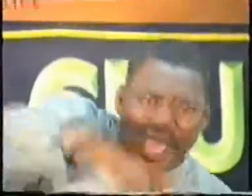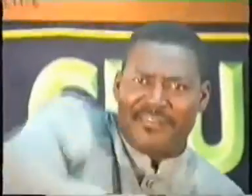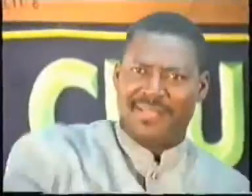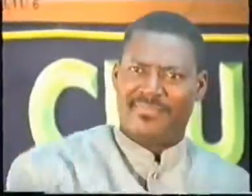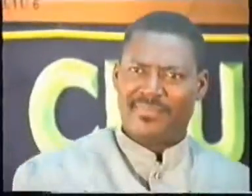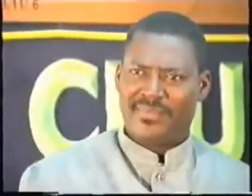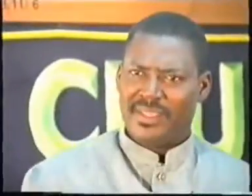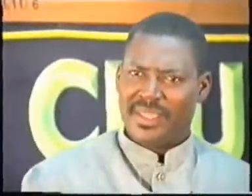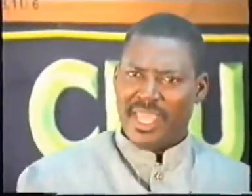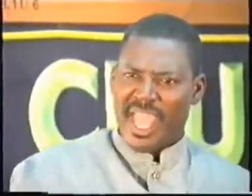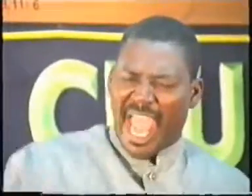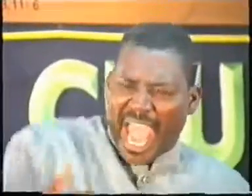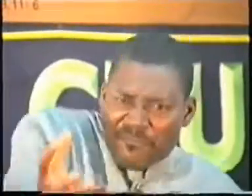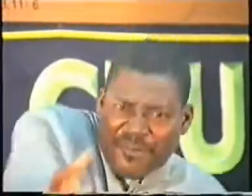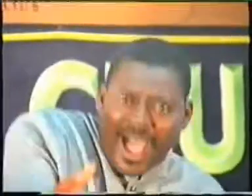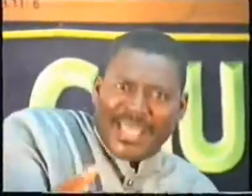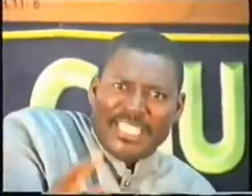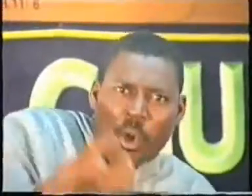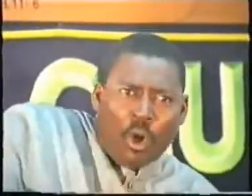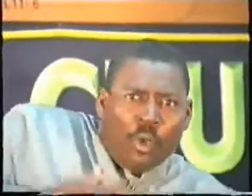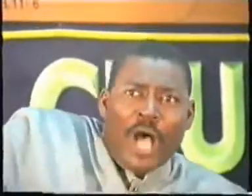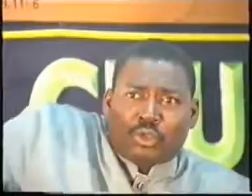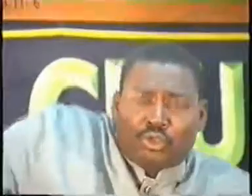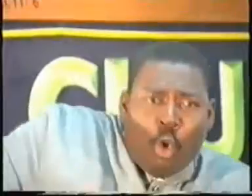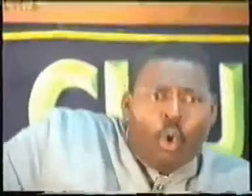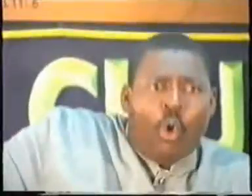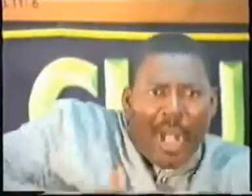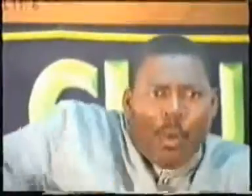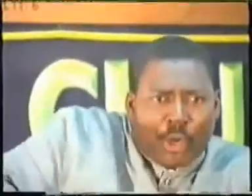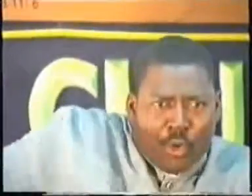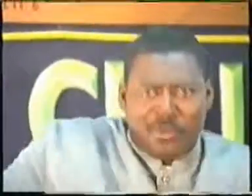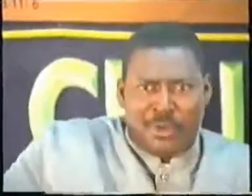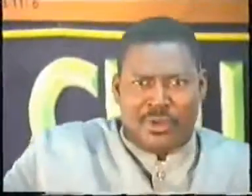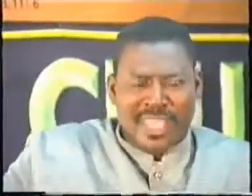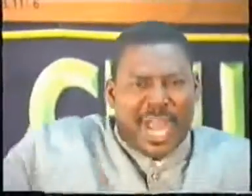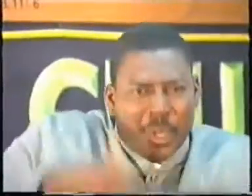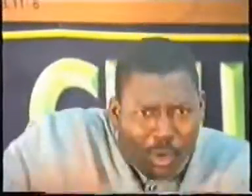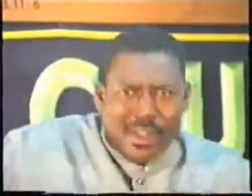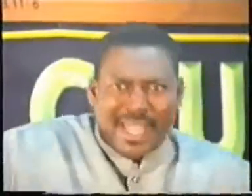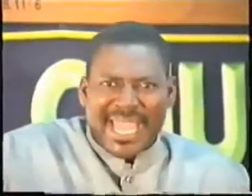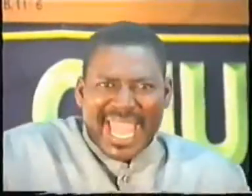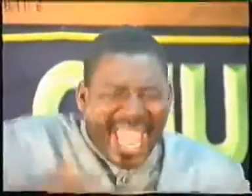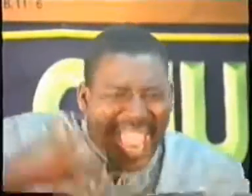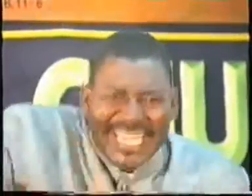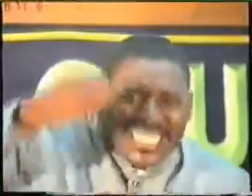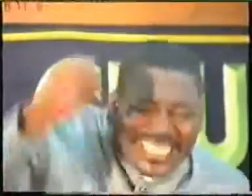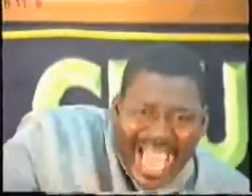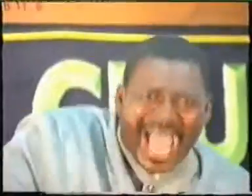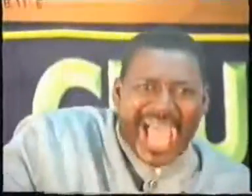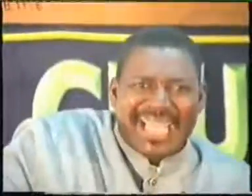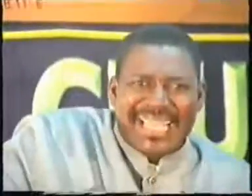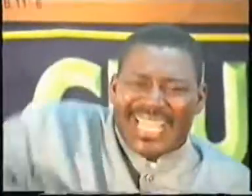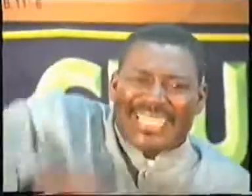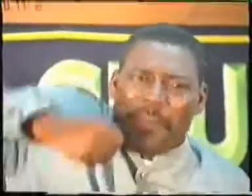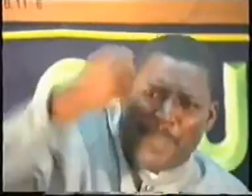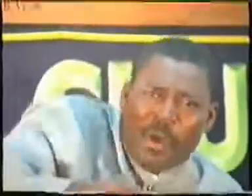Mumu biara, Emfa, the Onua Susu, I want Nakumamuno, and no, and this